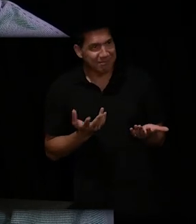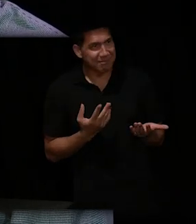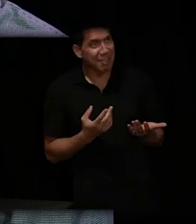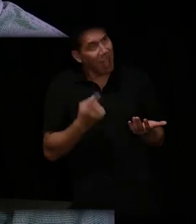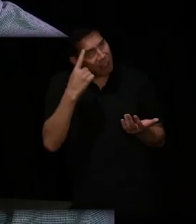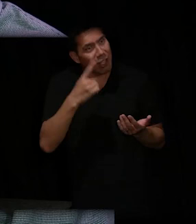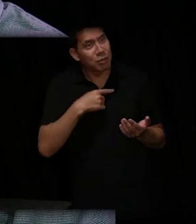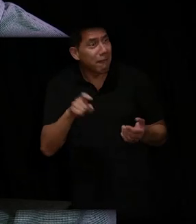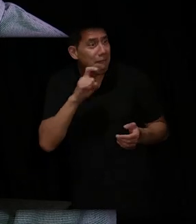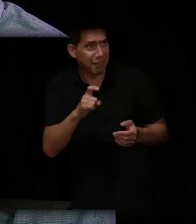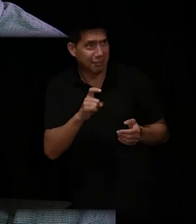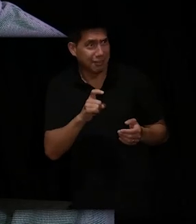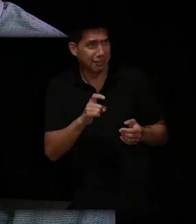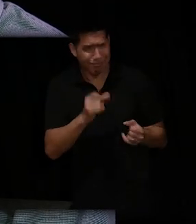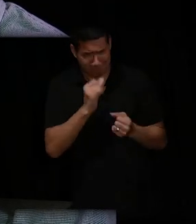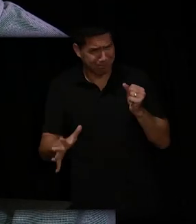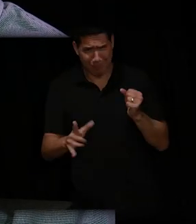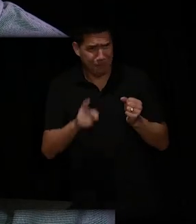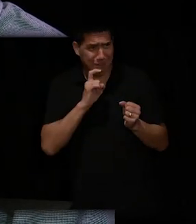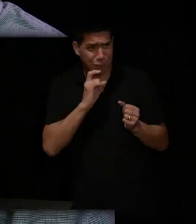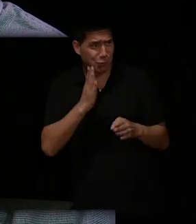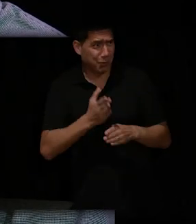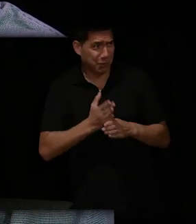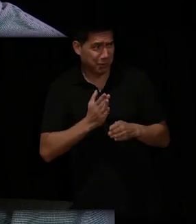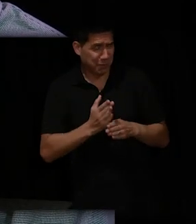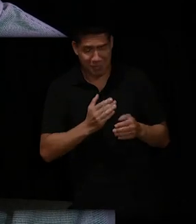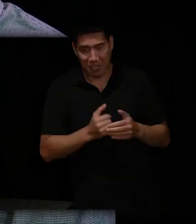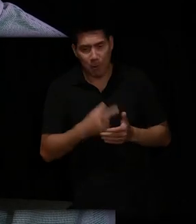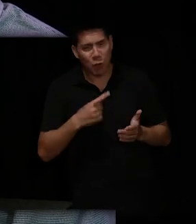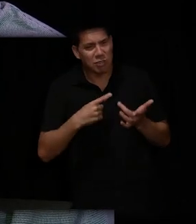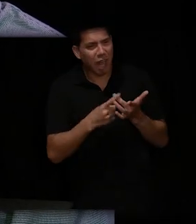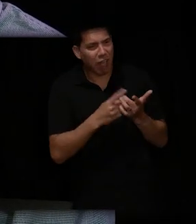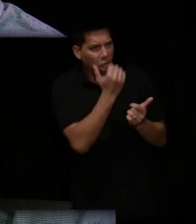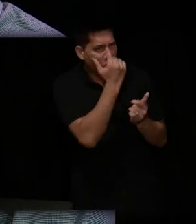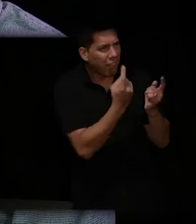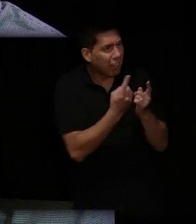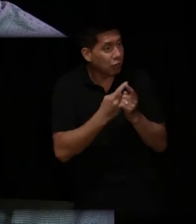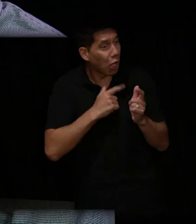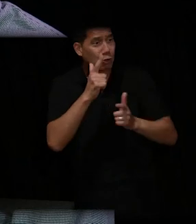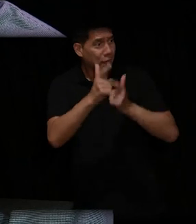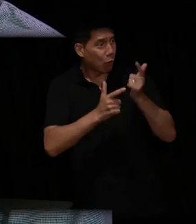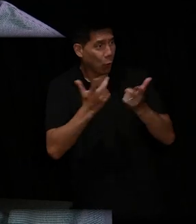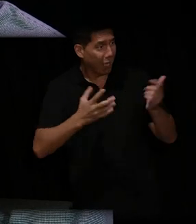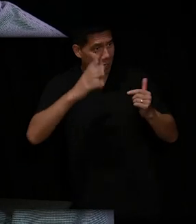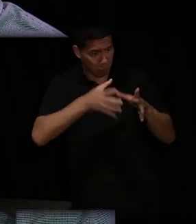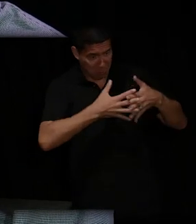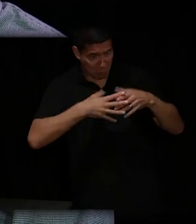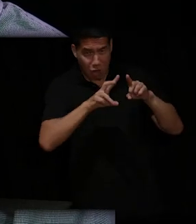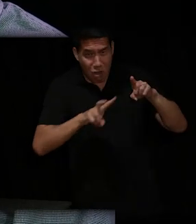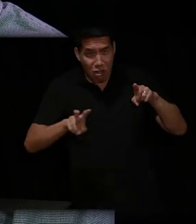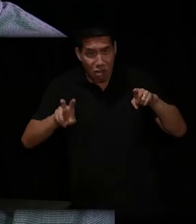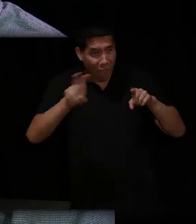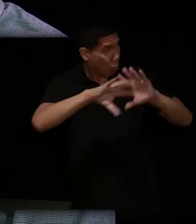I'll ever have, because in addition to that sort of lame stuff, I got to travel across the country and around the world with the president. I went to, I think,